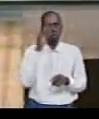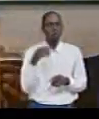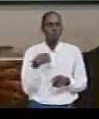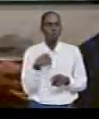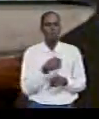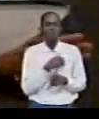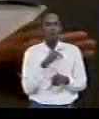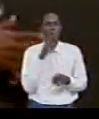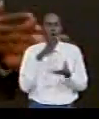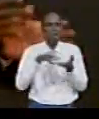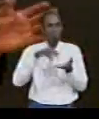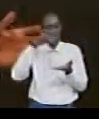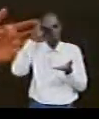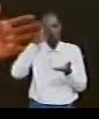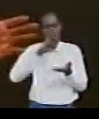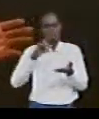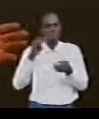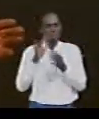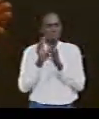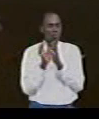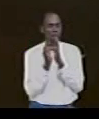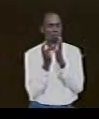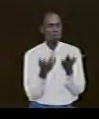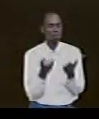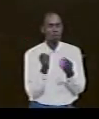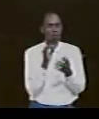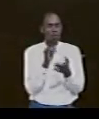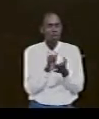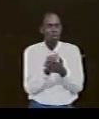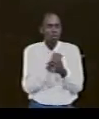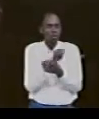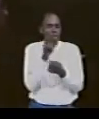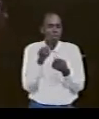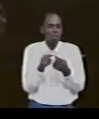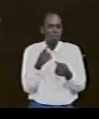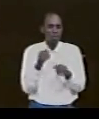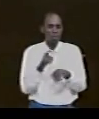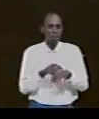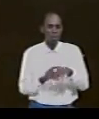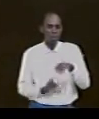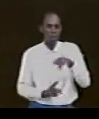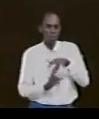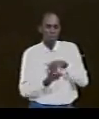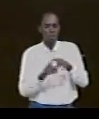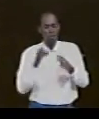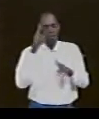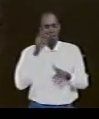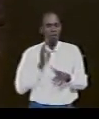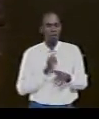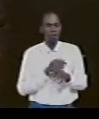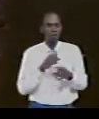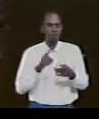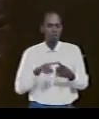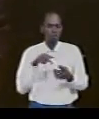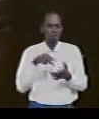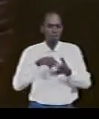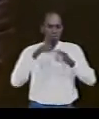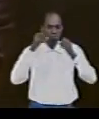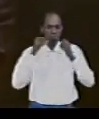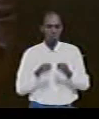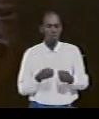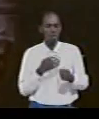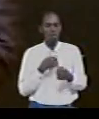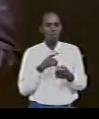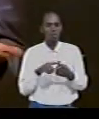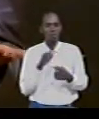so that when the time comes for us to stand straight and to stand firm and to correct what needs